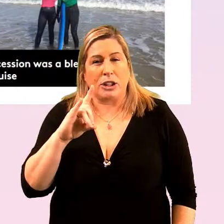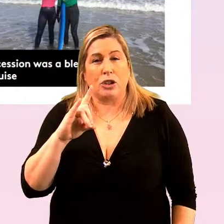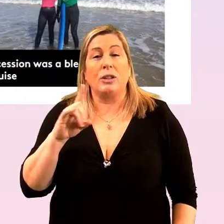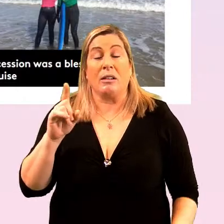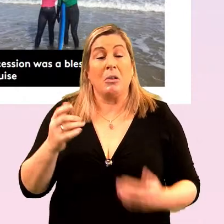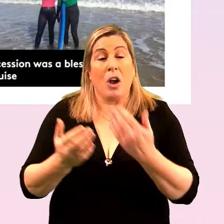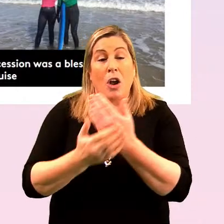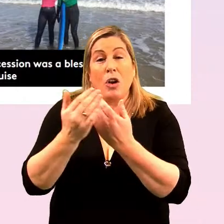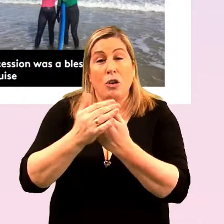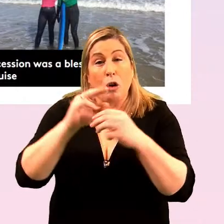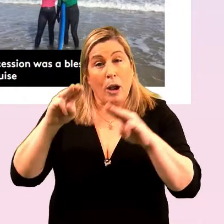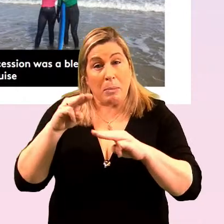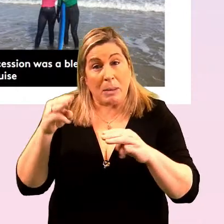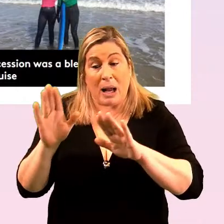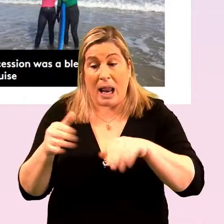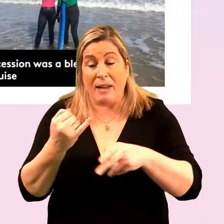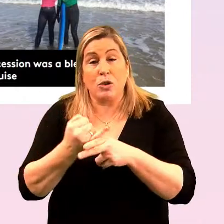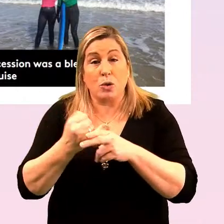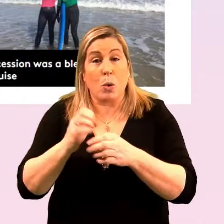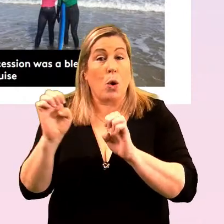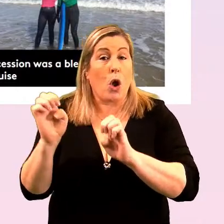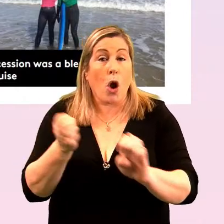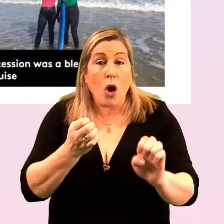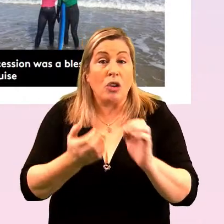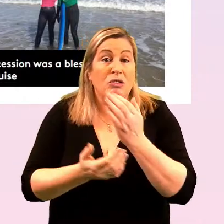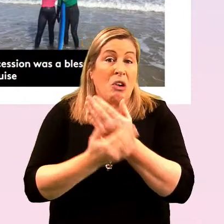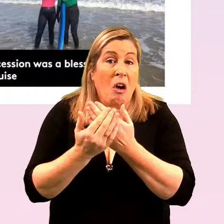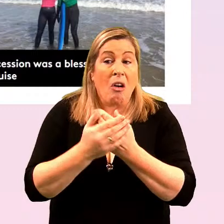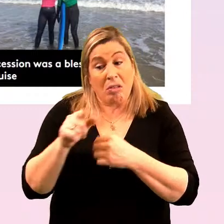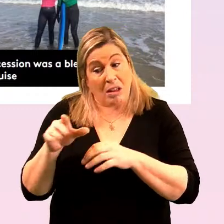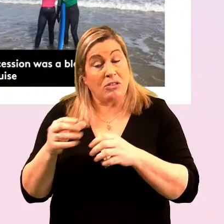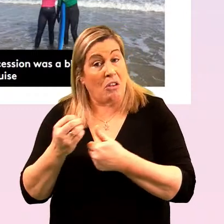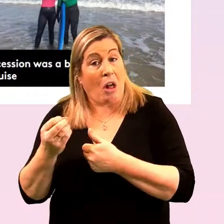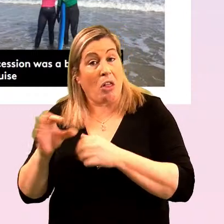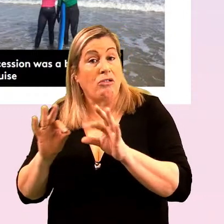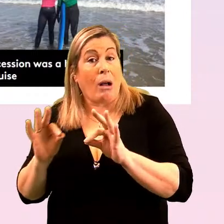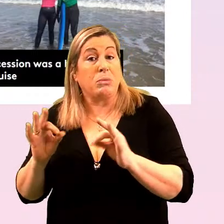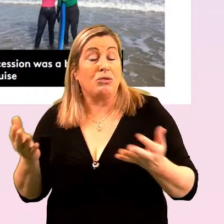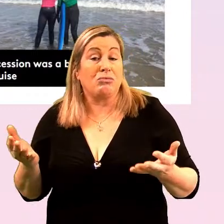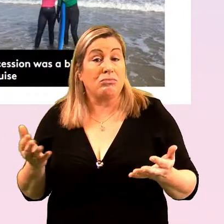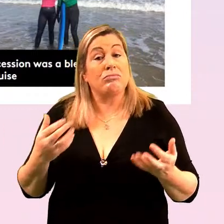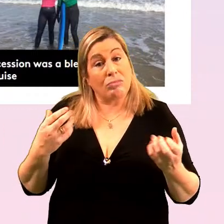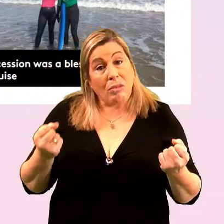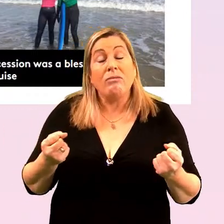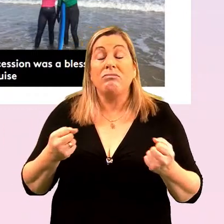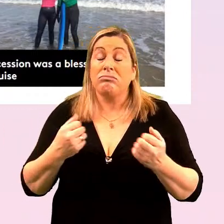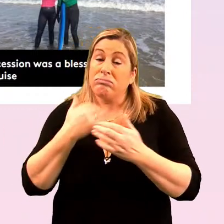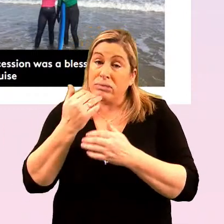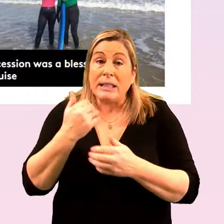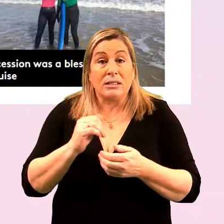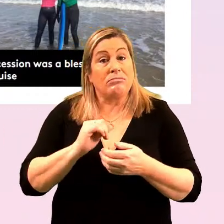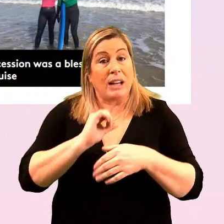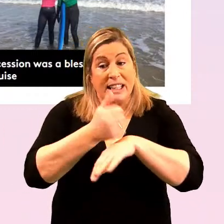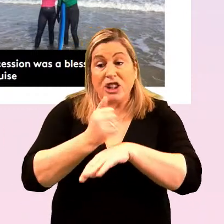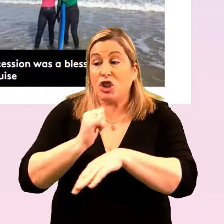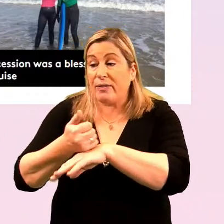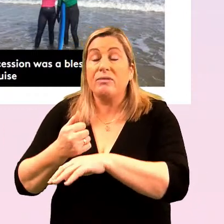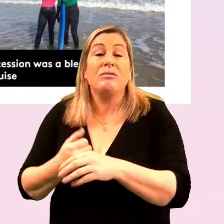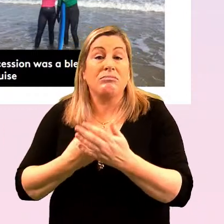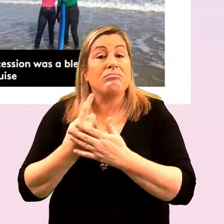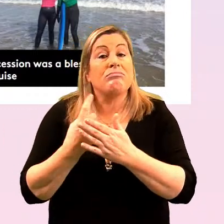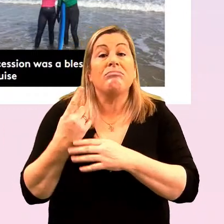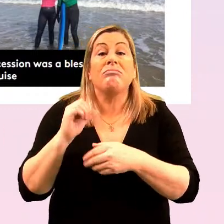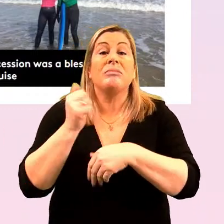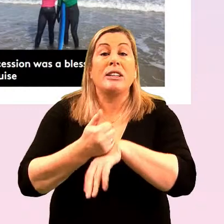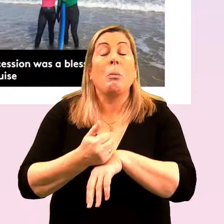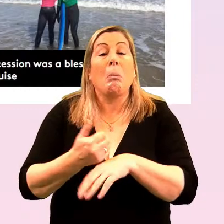young people who have left school early, it's an option as well. So there are lots of initiatives, and I think the point about